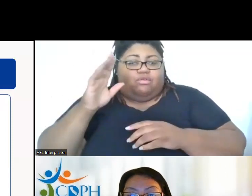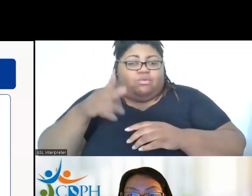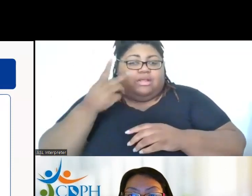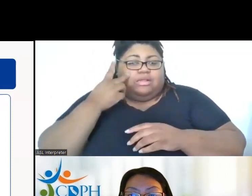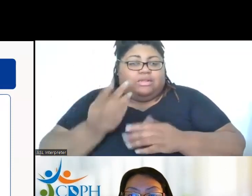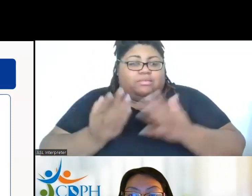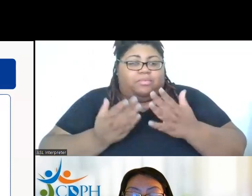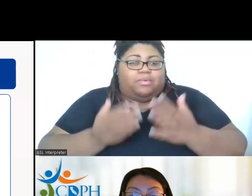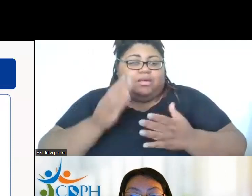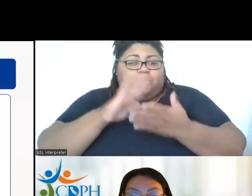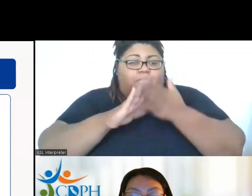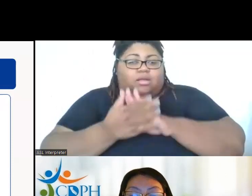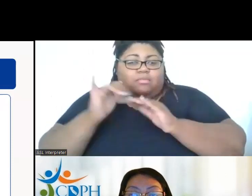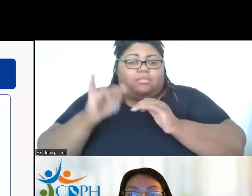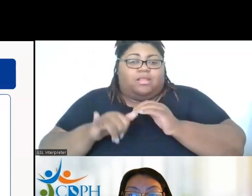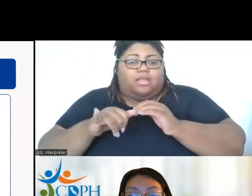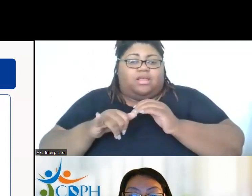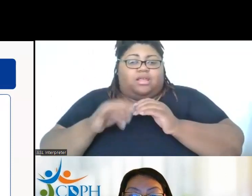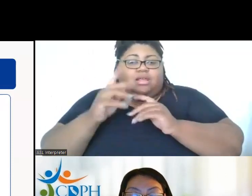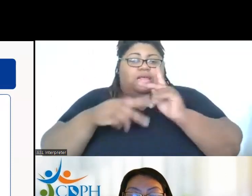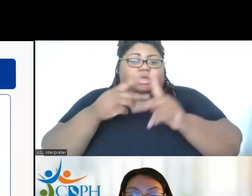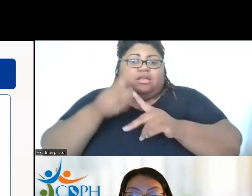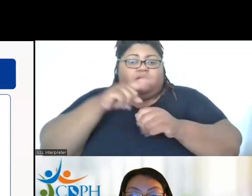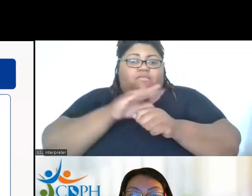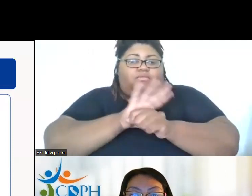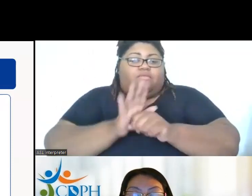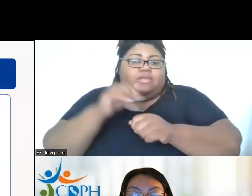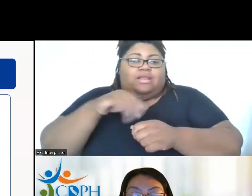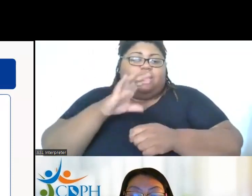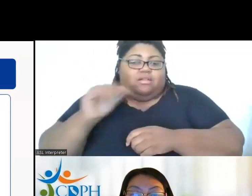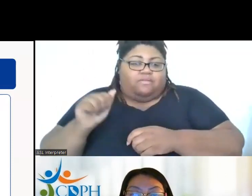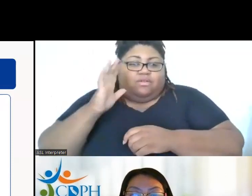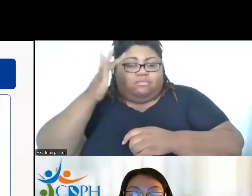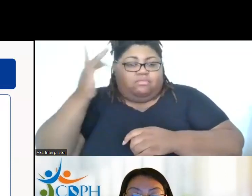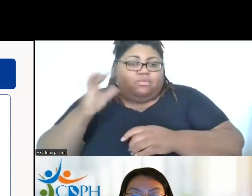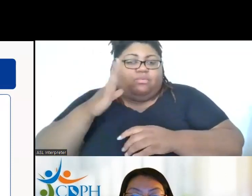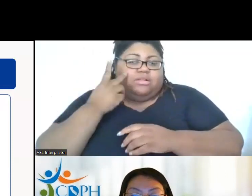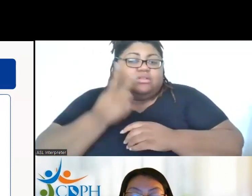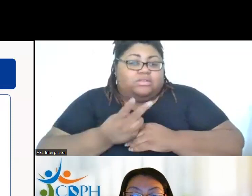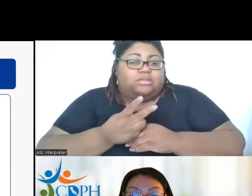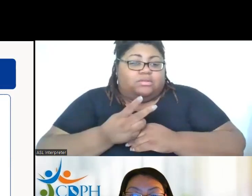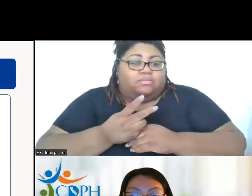weeks. We really expect this to have a higher